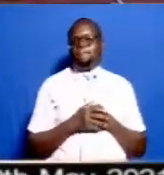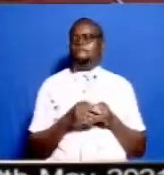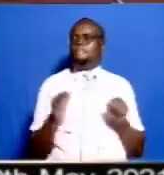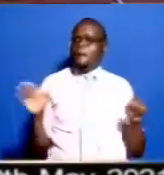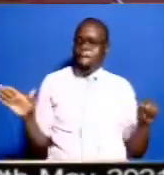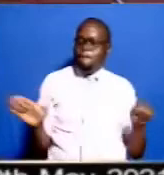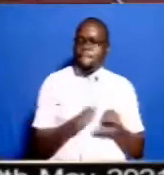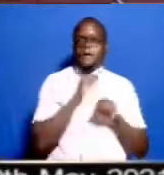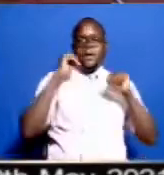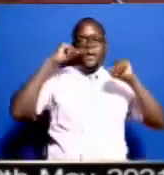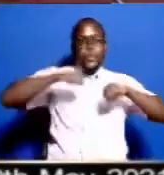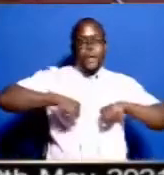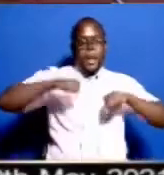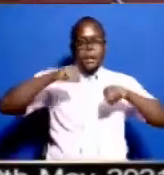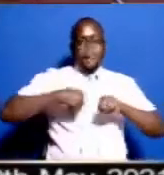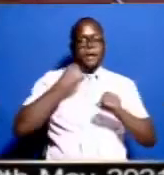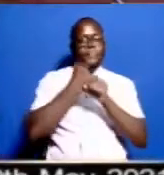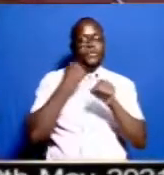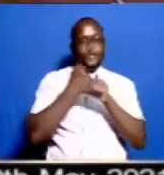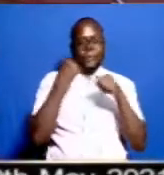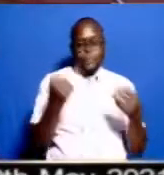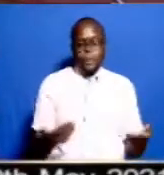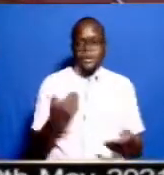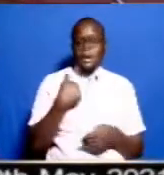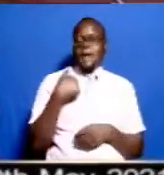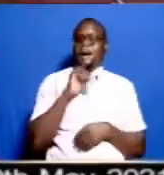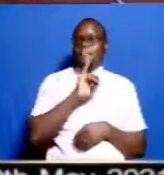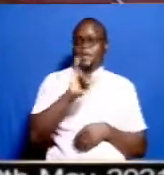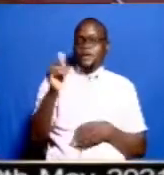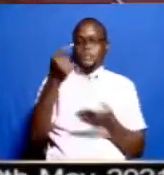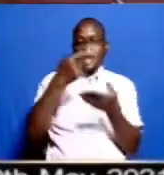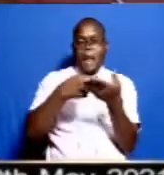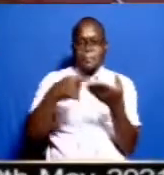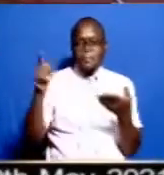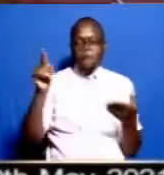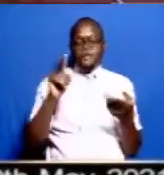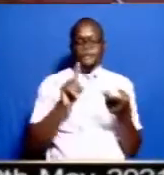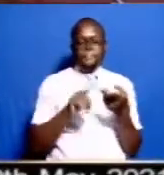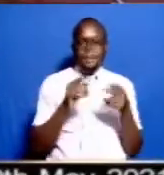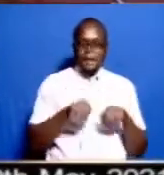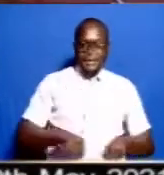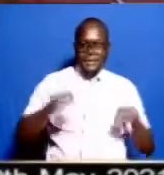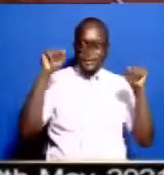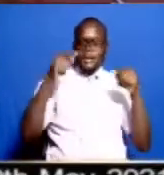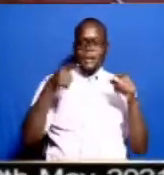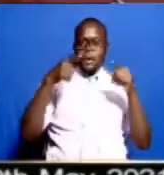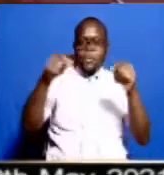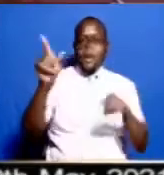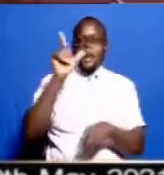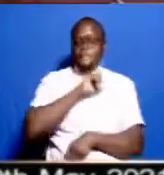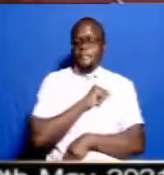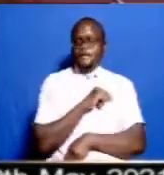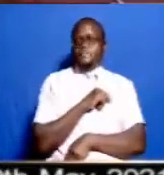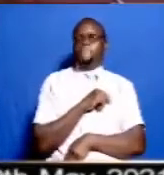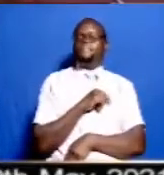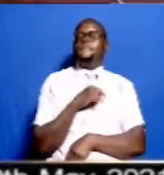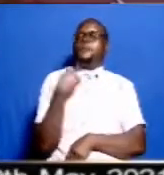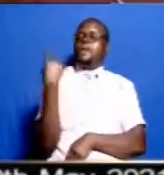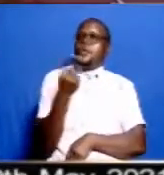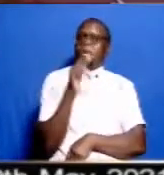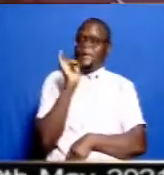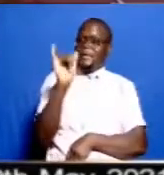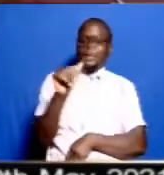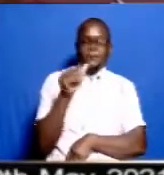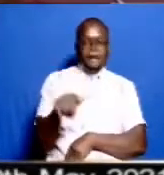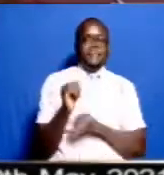unanimously we agreed to have them approved. The chair has said it all. Safe to add that this is not